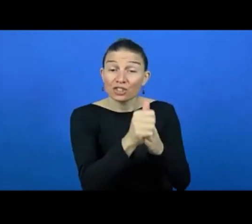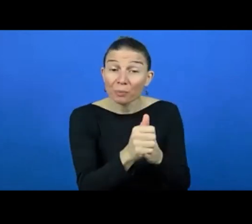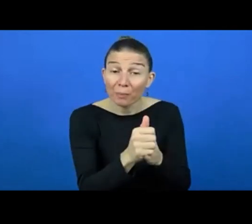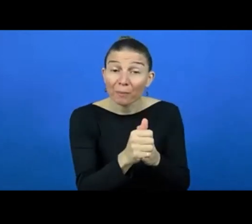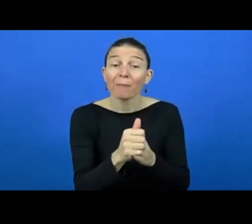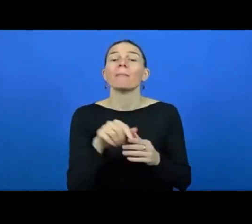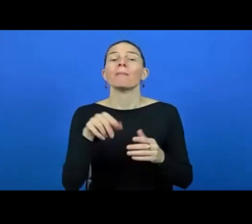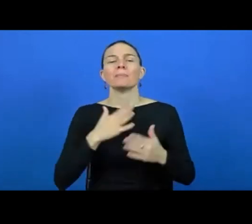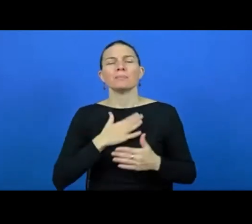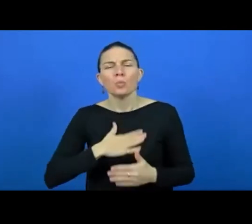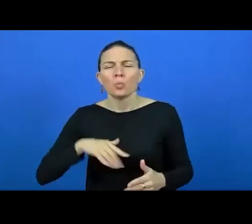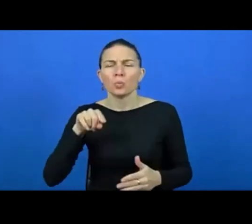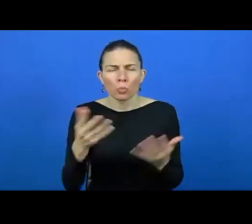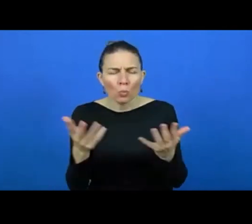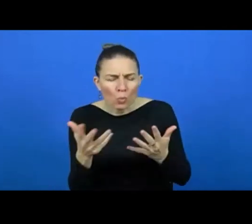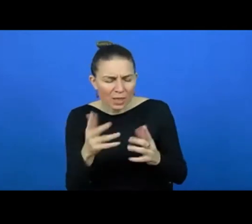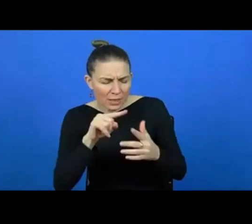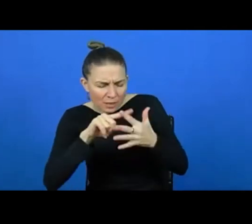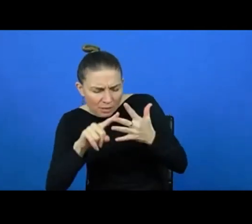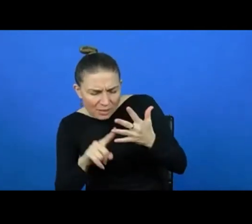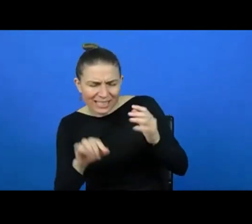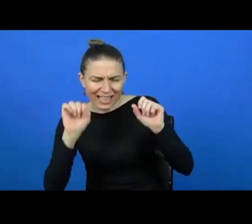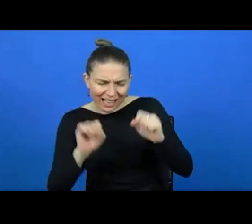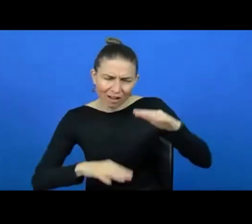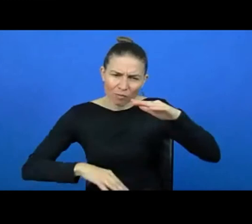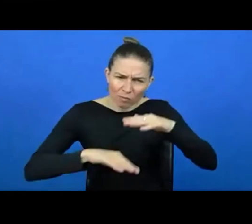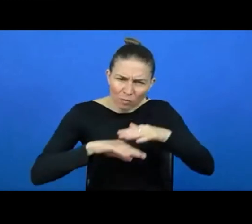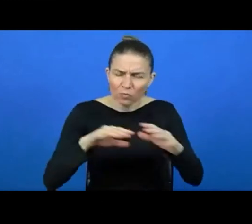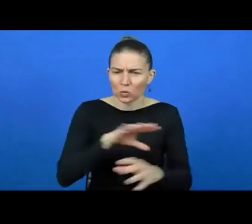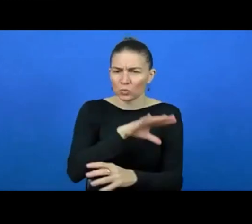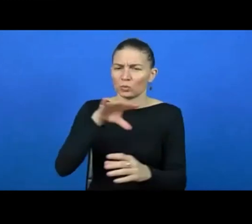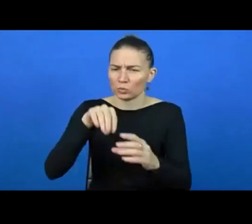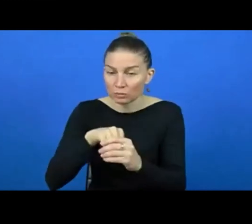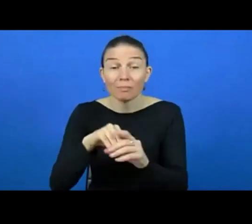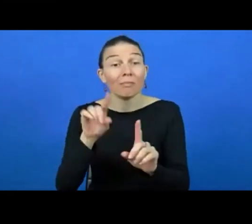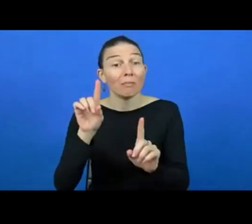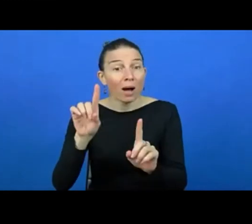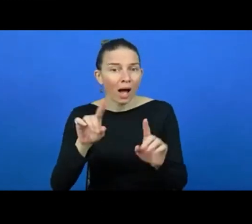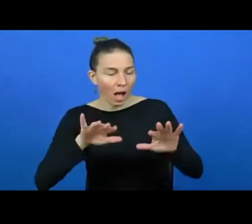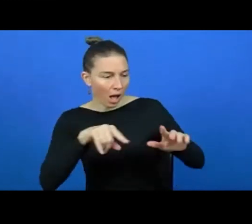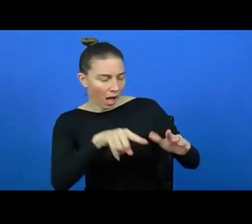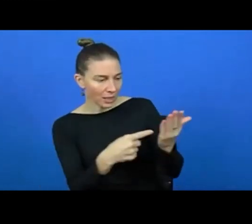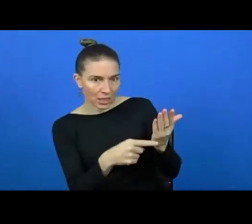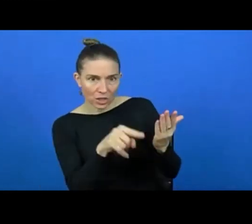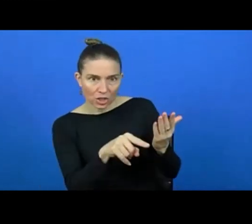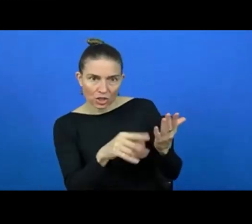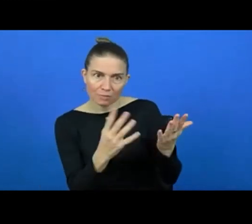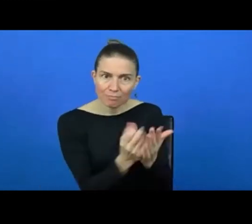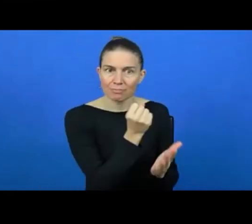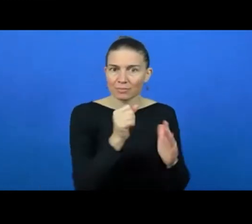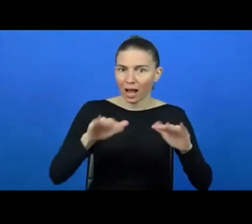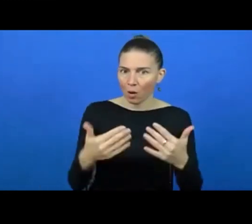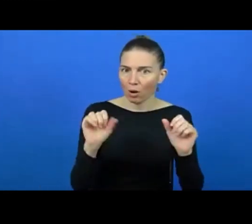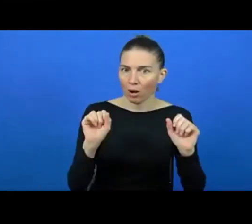Inclusive and Accessible Technology. So the last 12 months has shown us how technology is not only a game changer, but also an